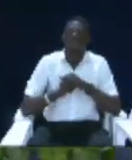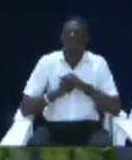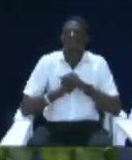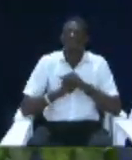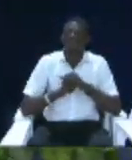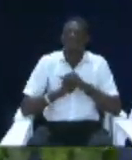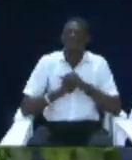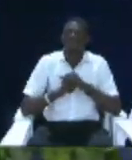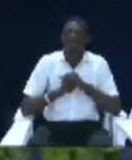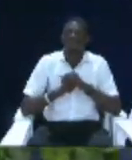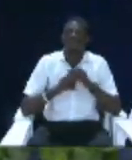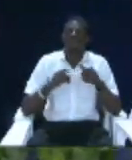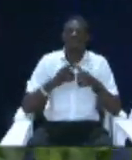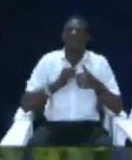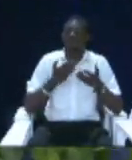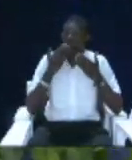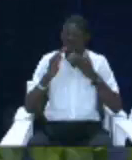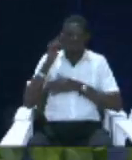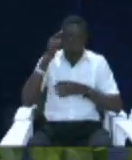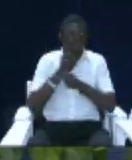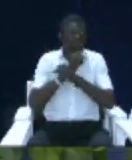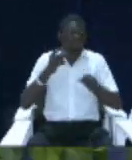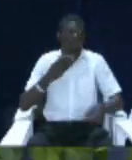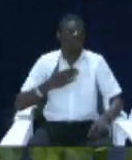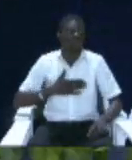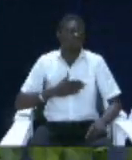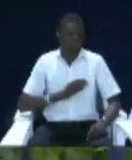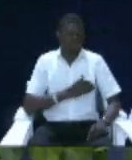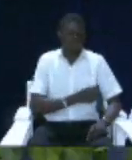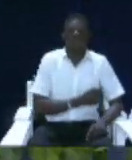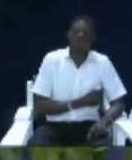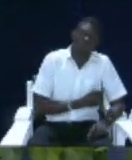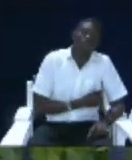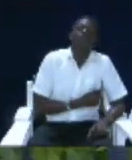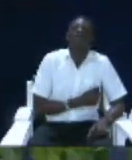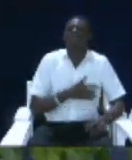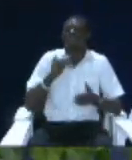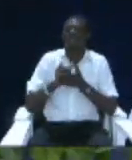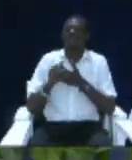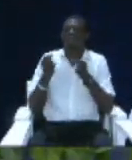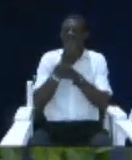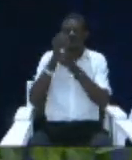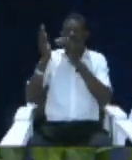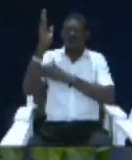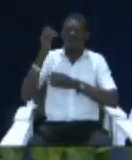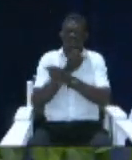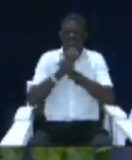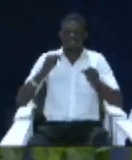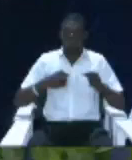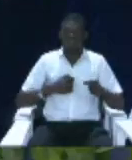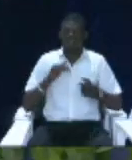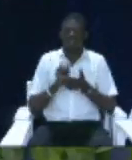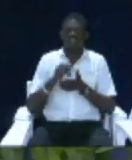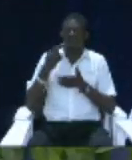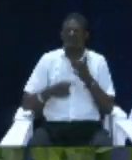First of all, I want to thank God for the salvation of my soul. that he saved me, and that's